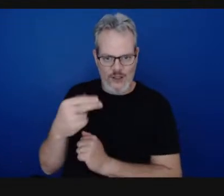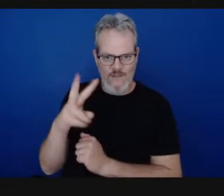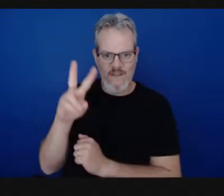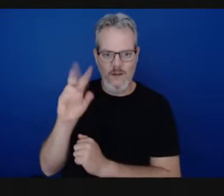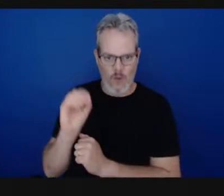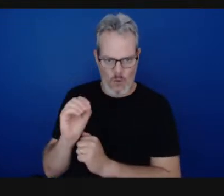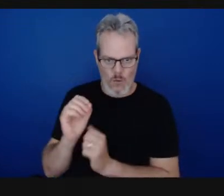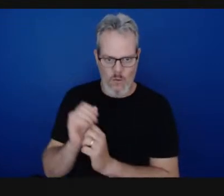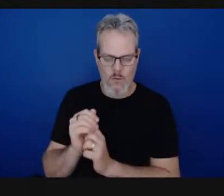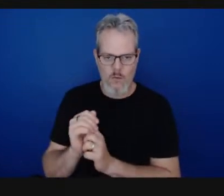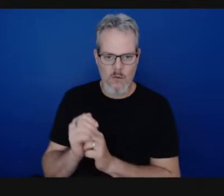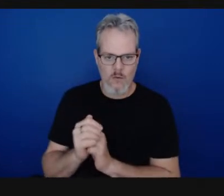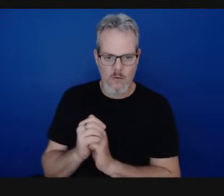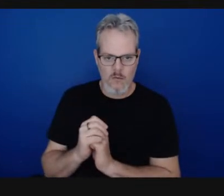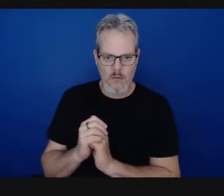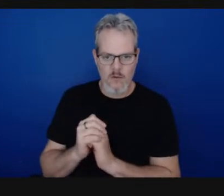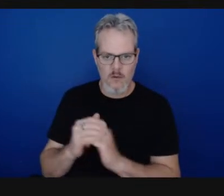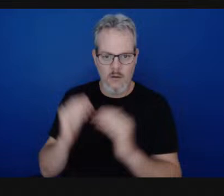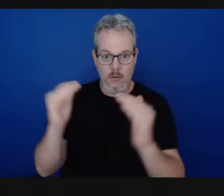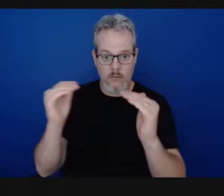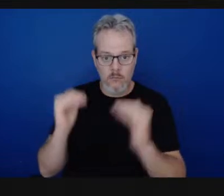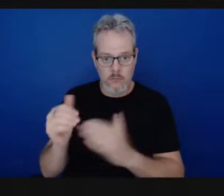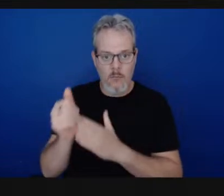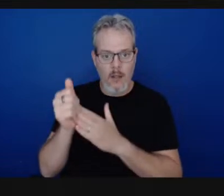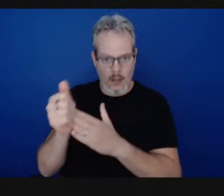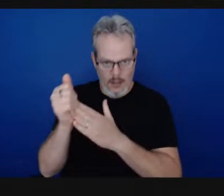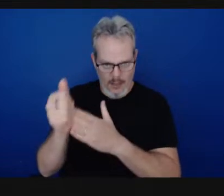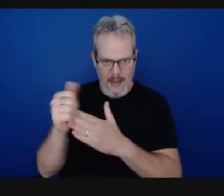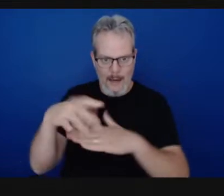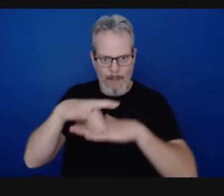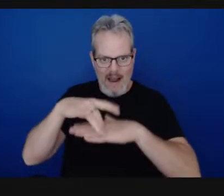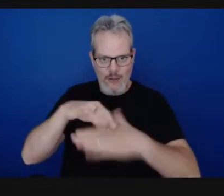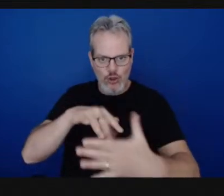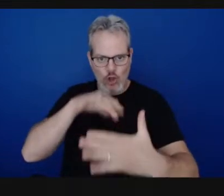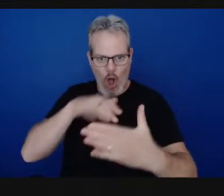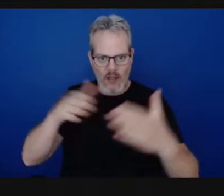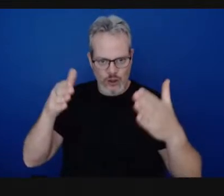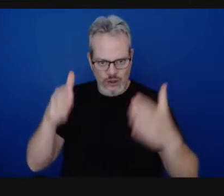Okay, so led by a geologist. There is a hike